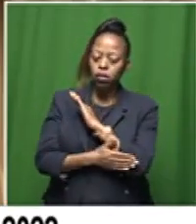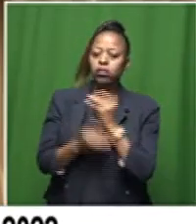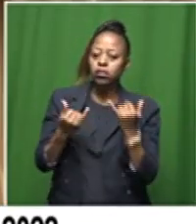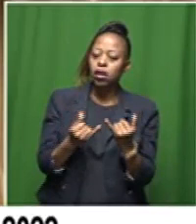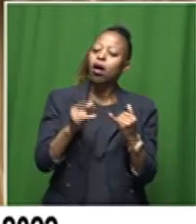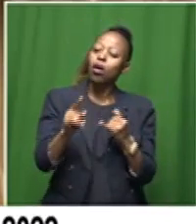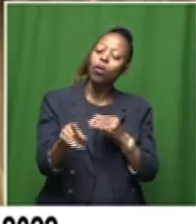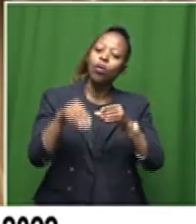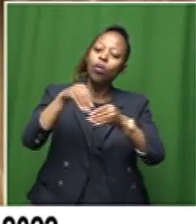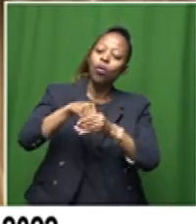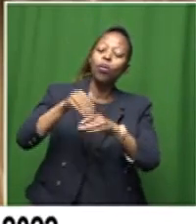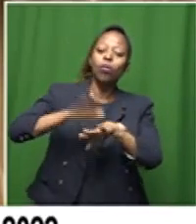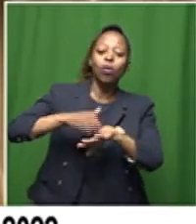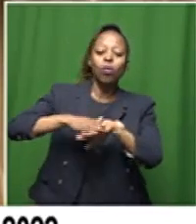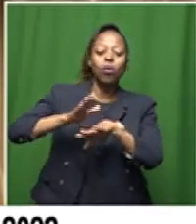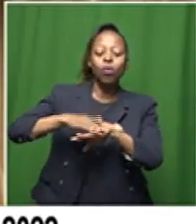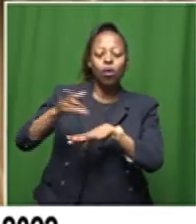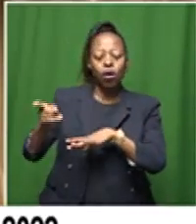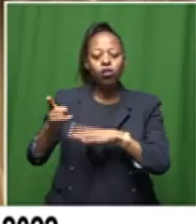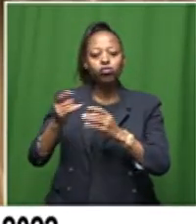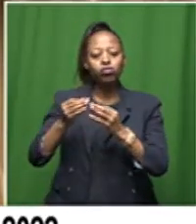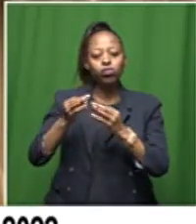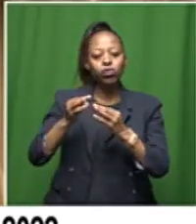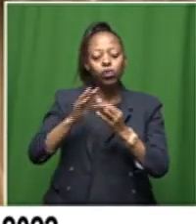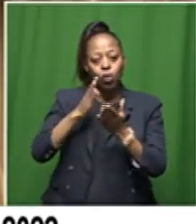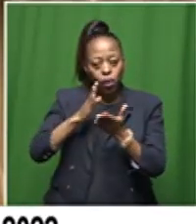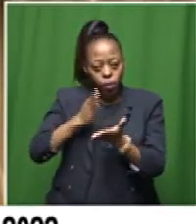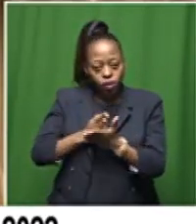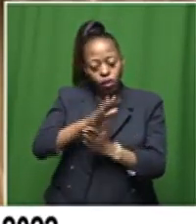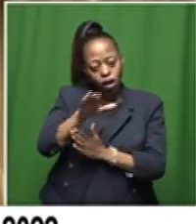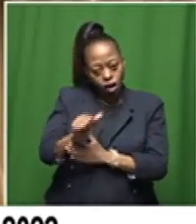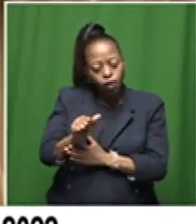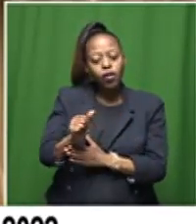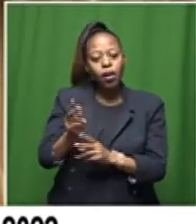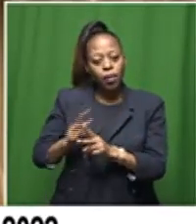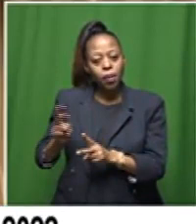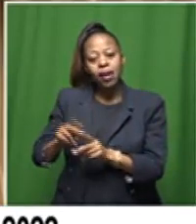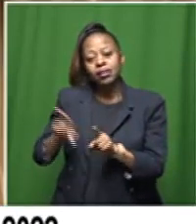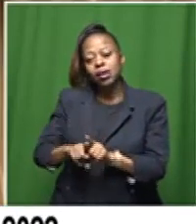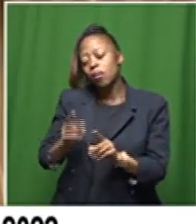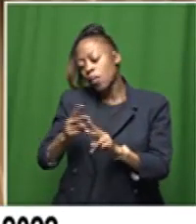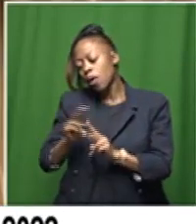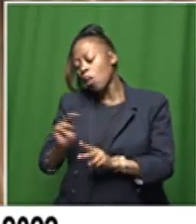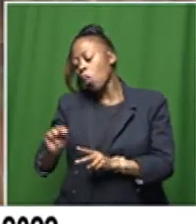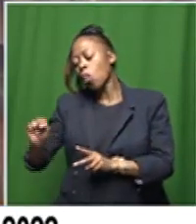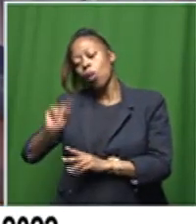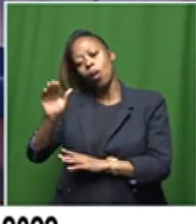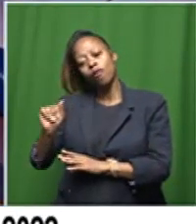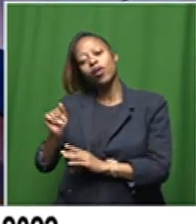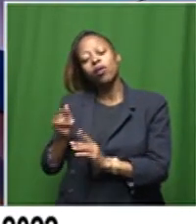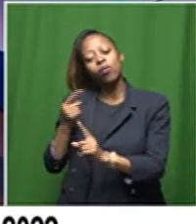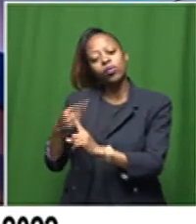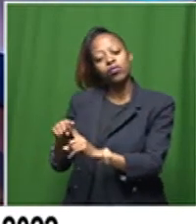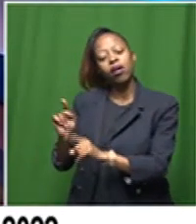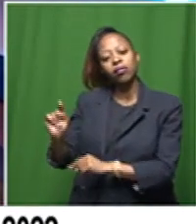into Francophone Africa and Luso Africa, and we will be making inroads into North Africa. What is the purpose of the association, Doc?